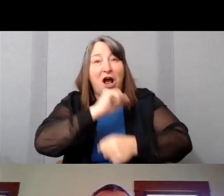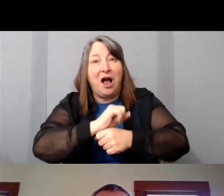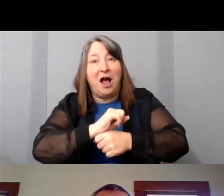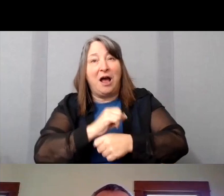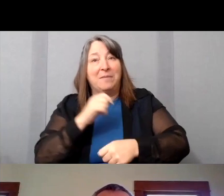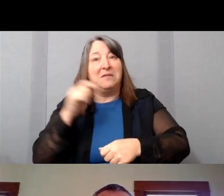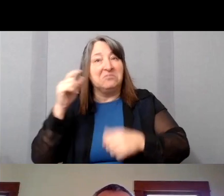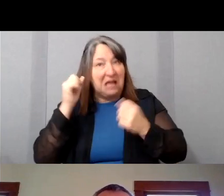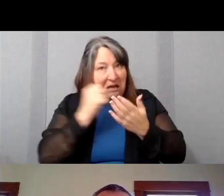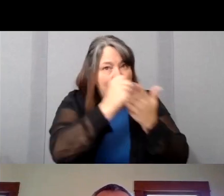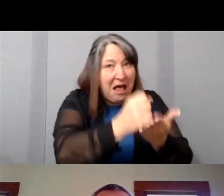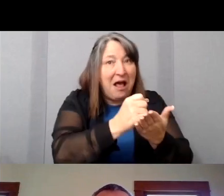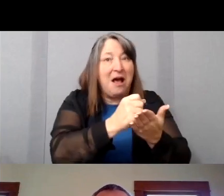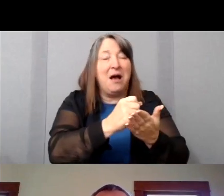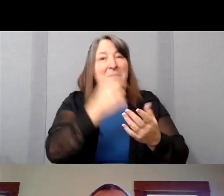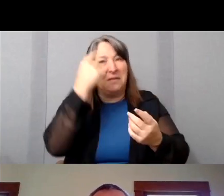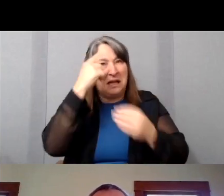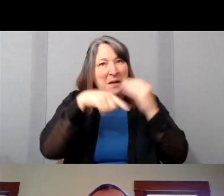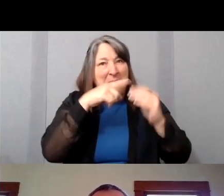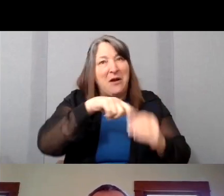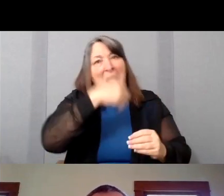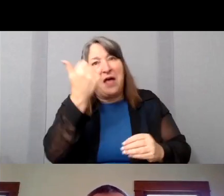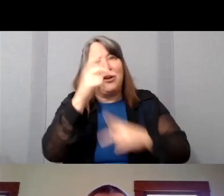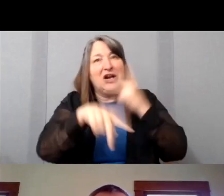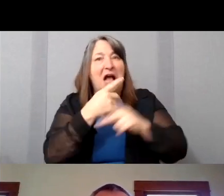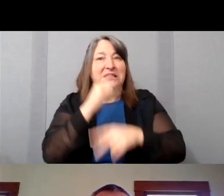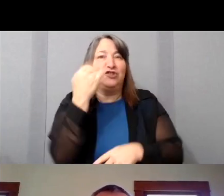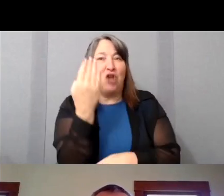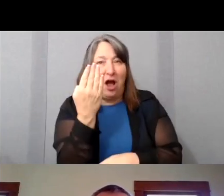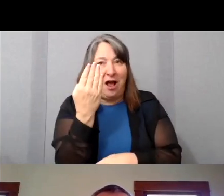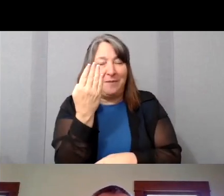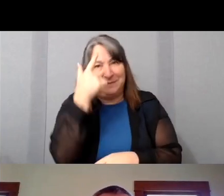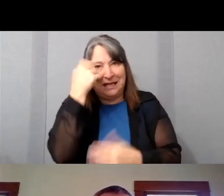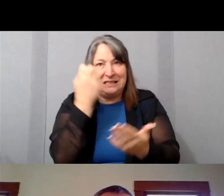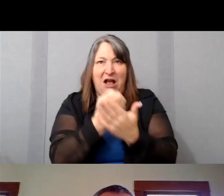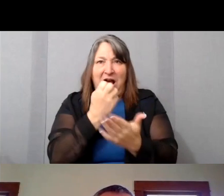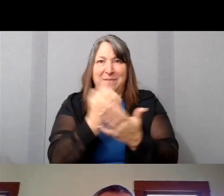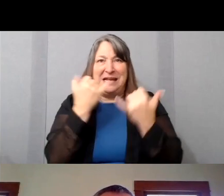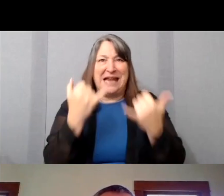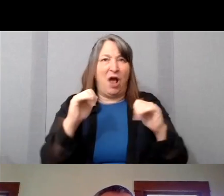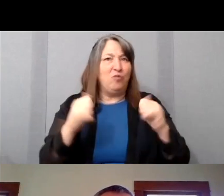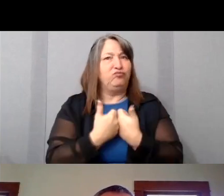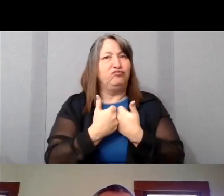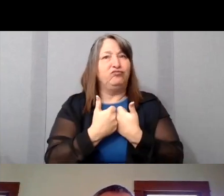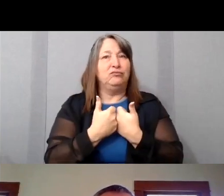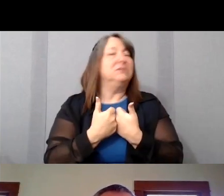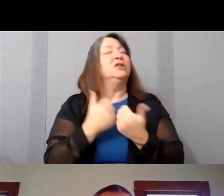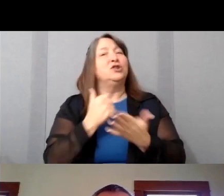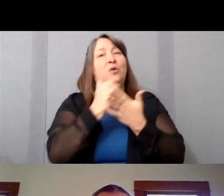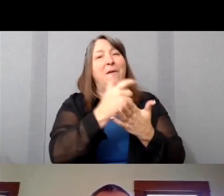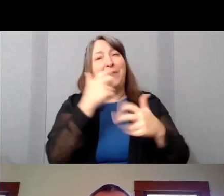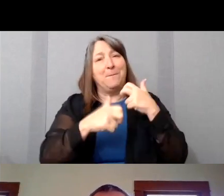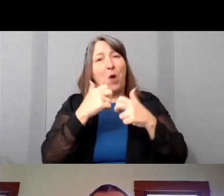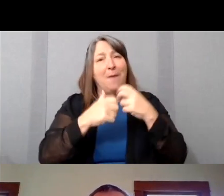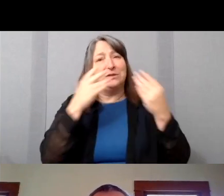the economy seems to be in rough shape? These are the things practically that I think mentors can really help problem solve. And then I think just